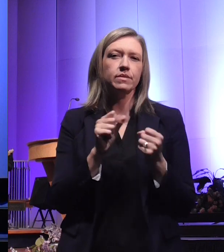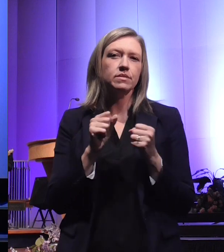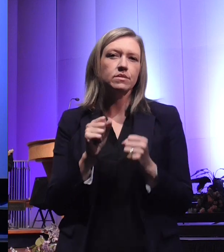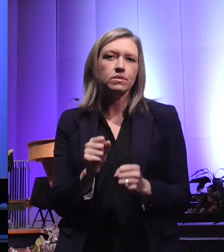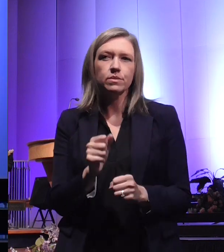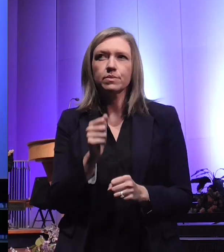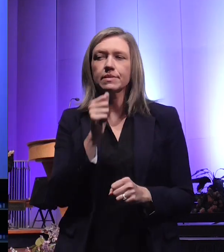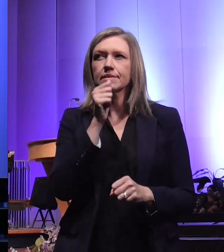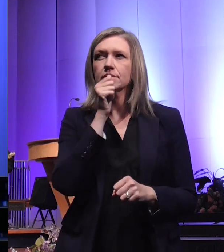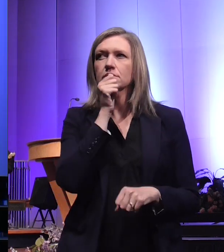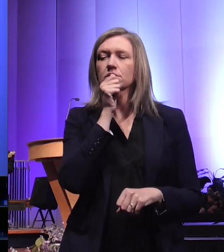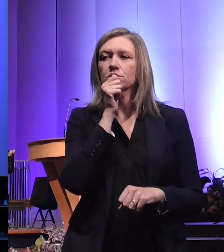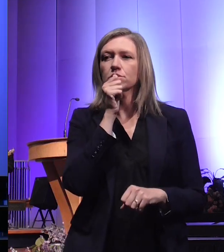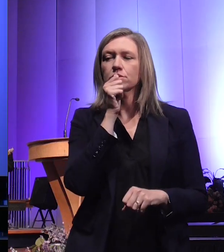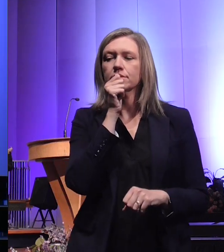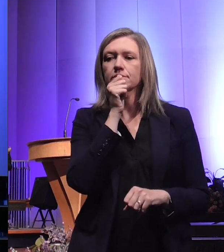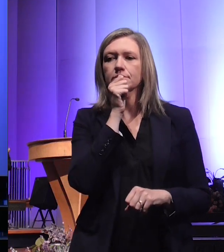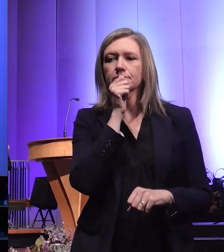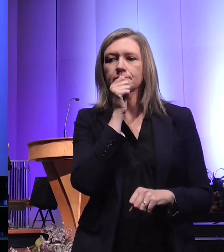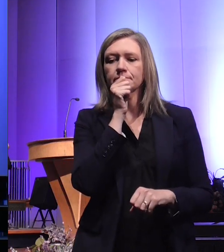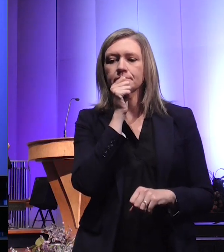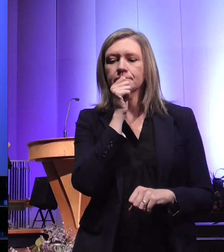So secret,